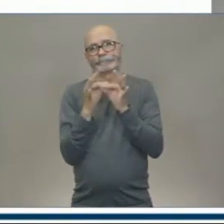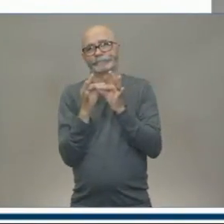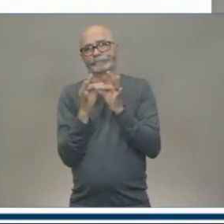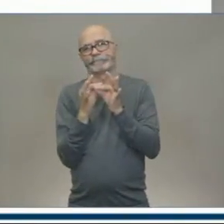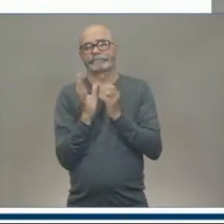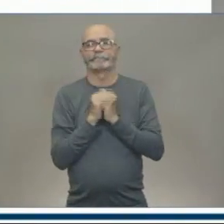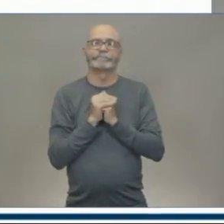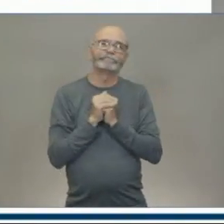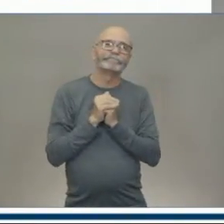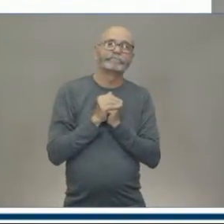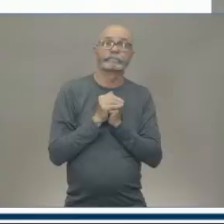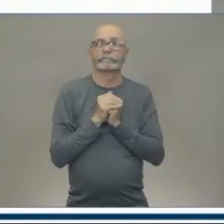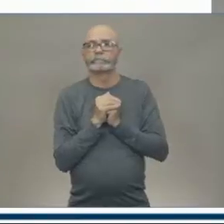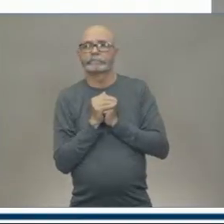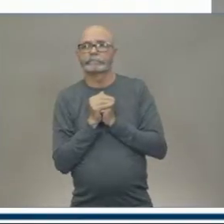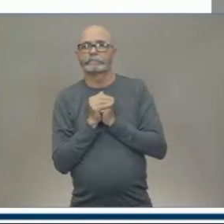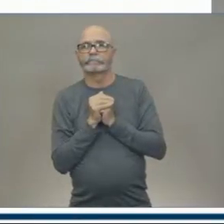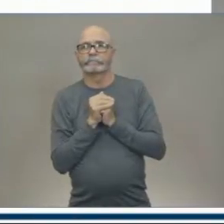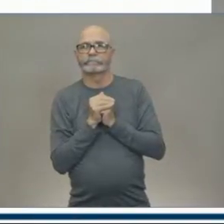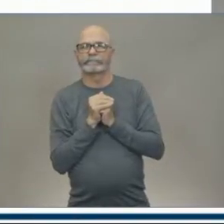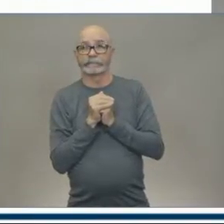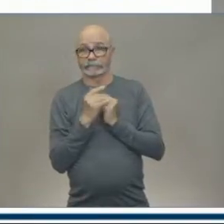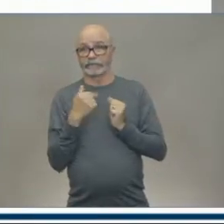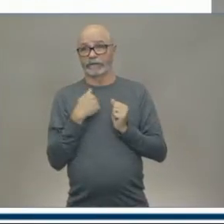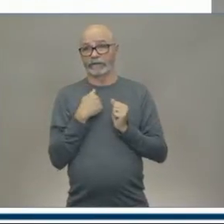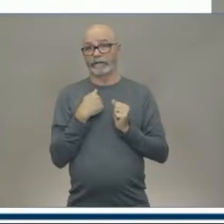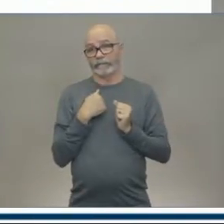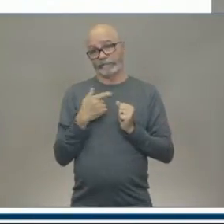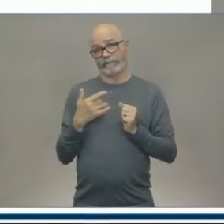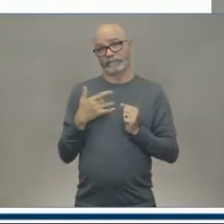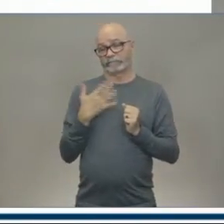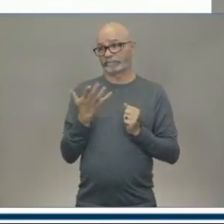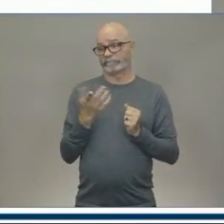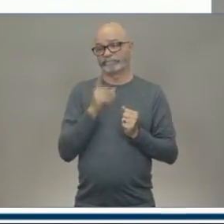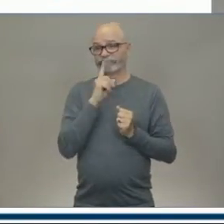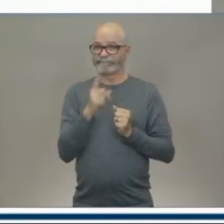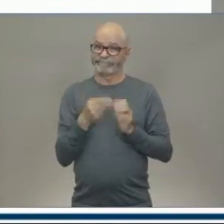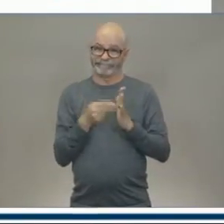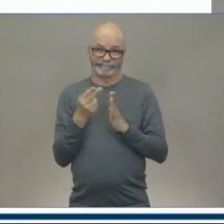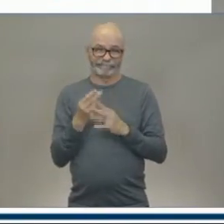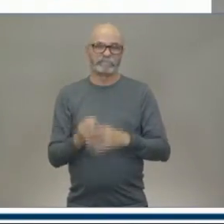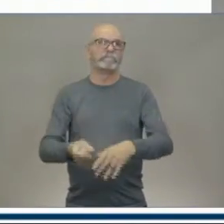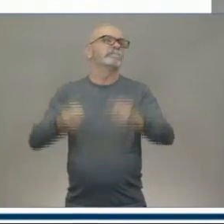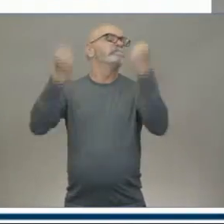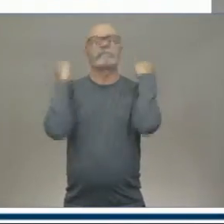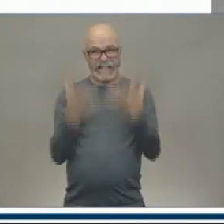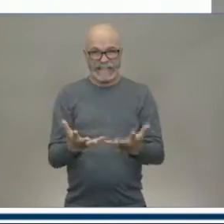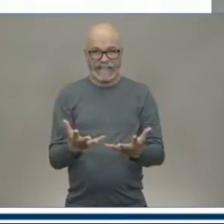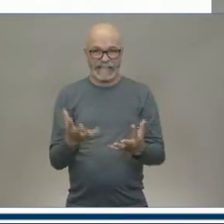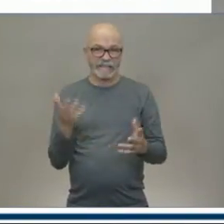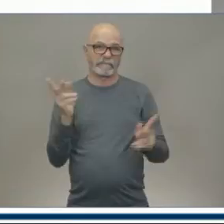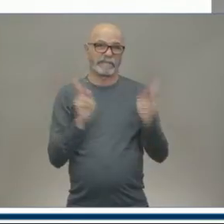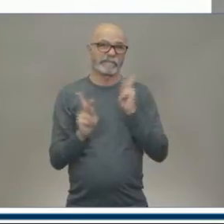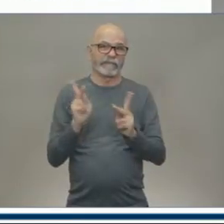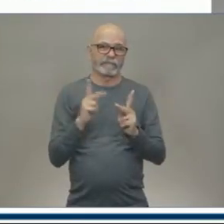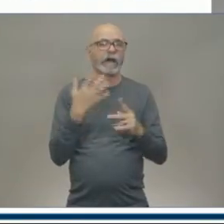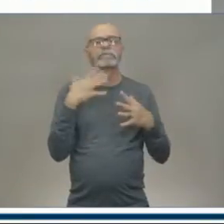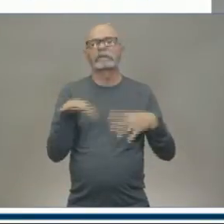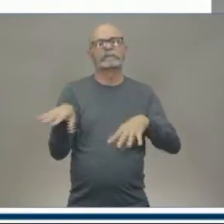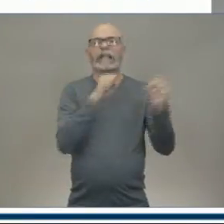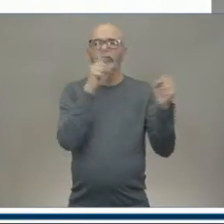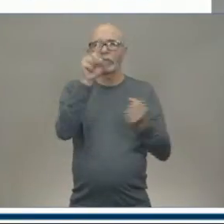given the many hundreds of people, but we're going to do it for a week. We feel we can certainly do this